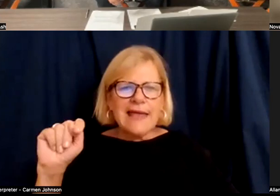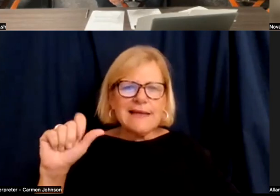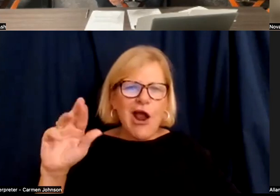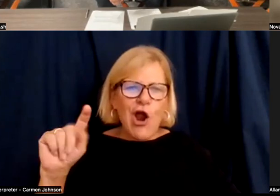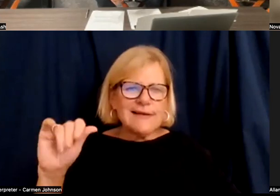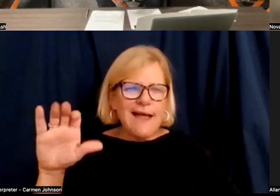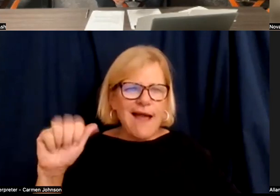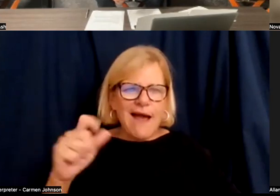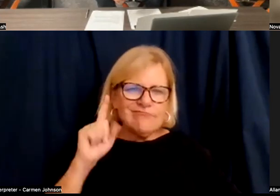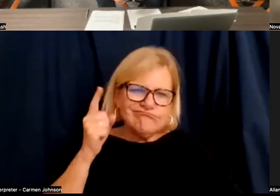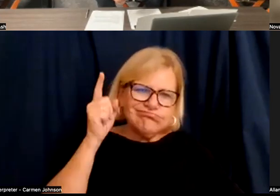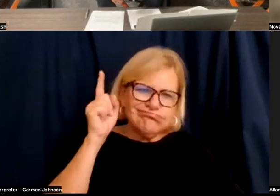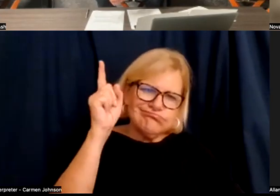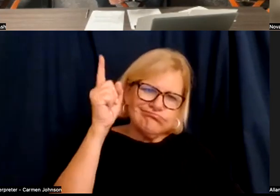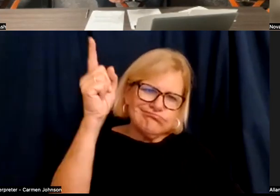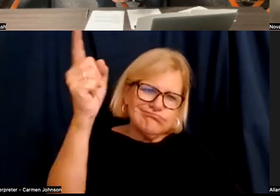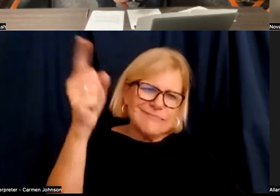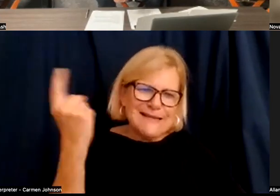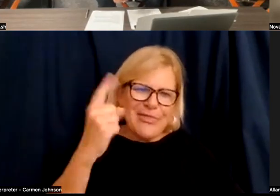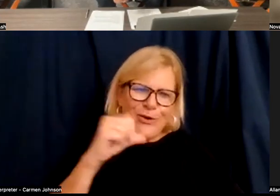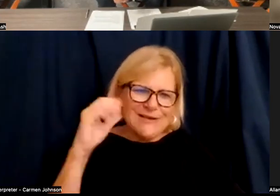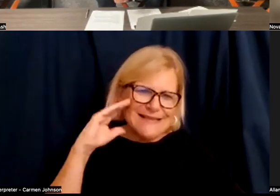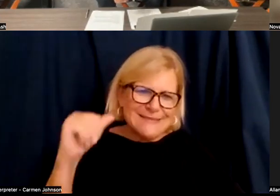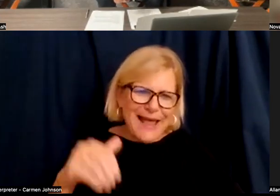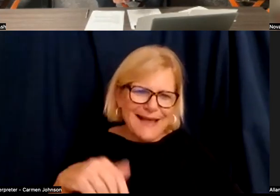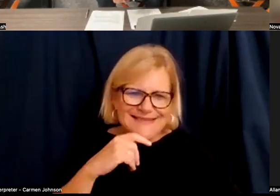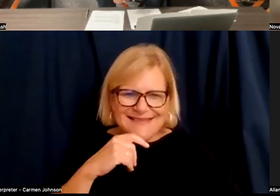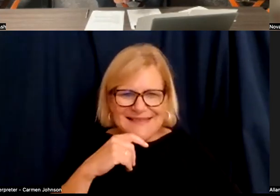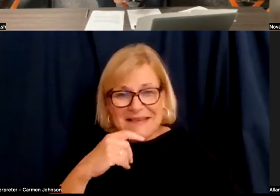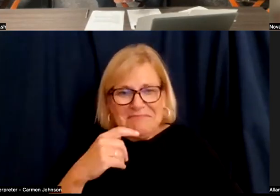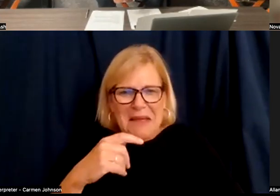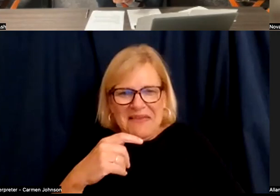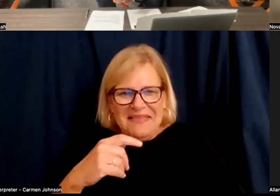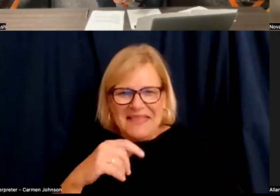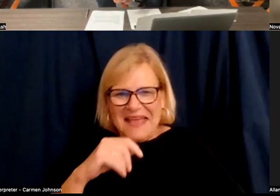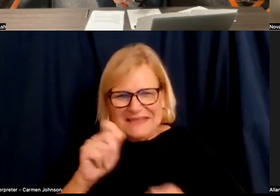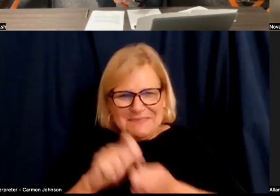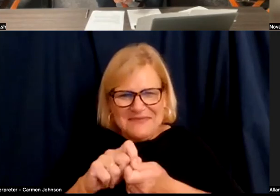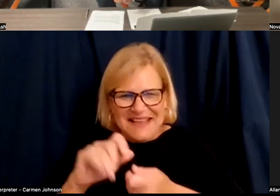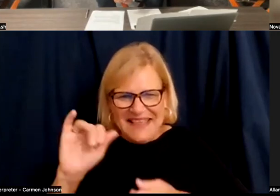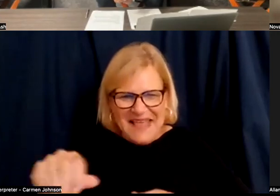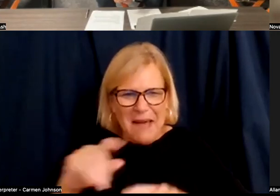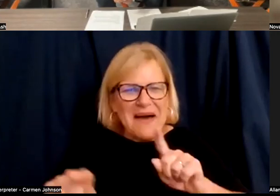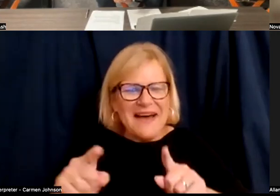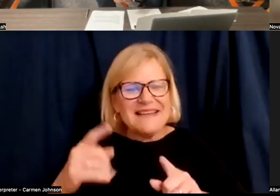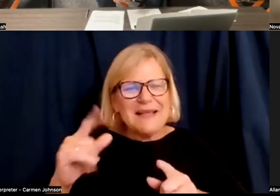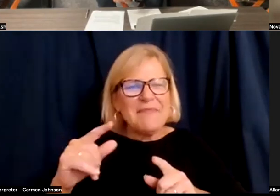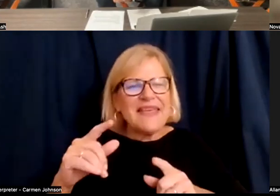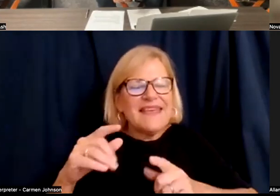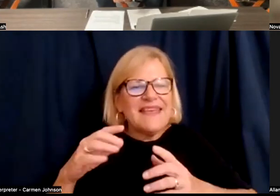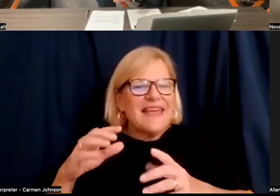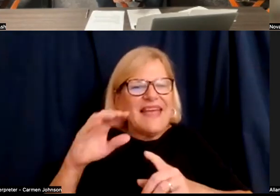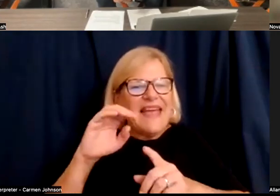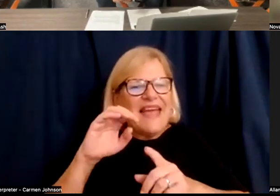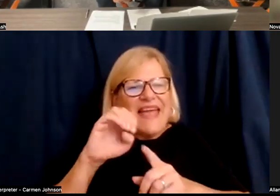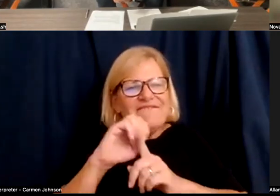something that you just wouldn't expect. Maybe that's not specifically it, but you know what I'm saying? Like environment